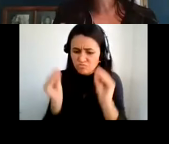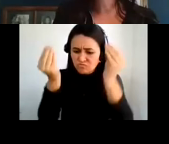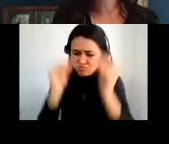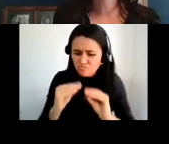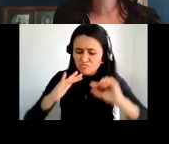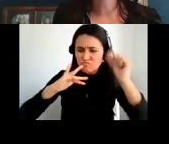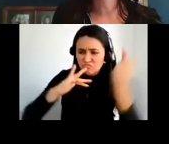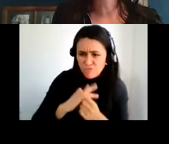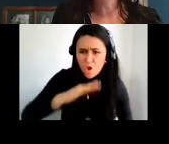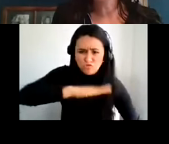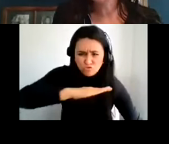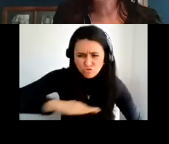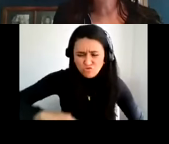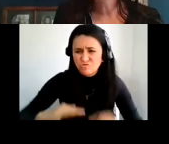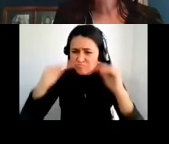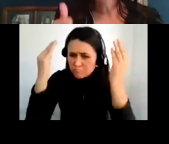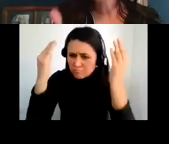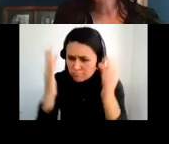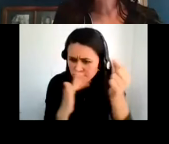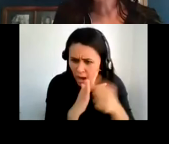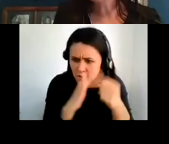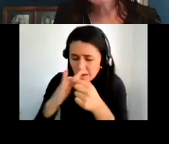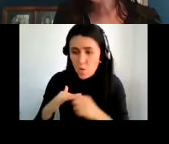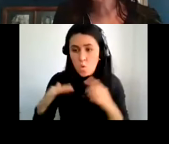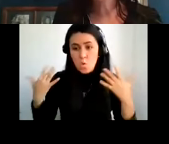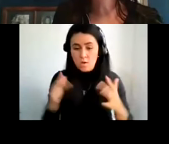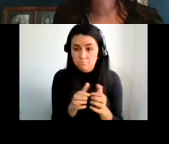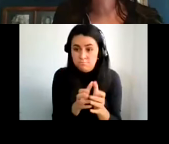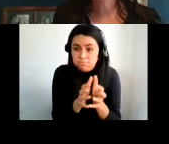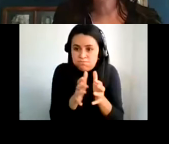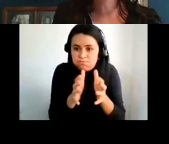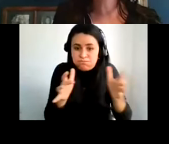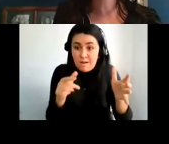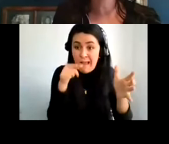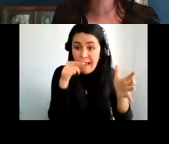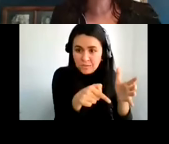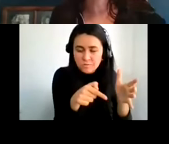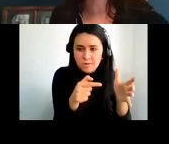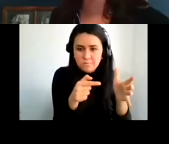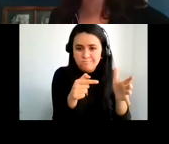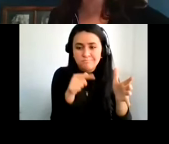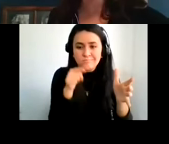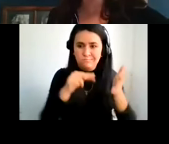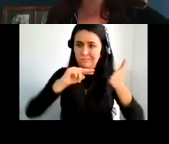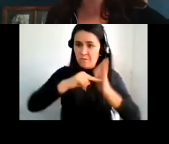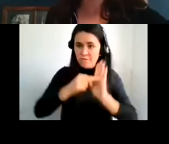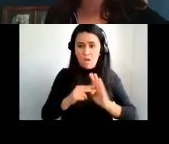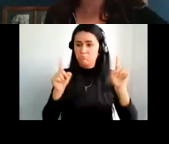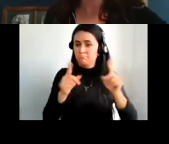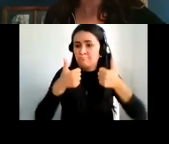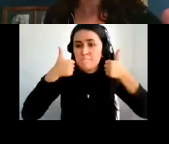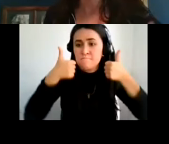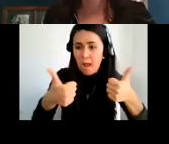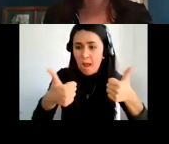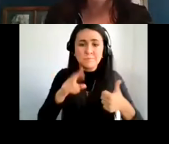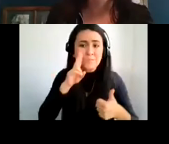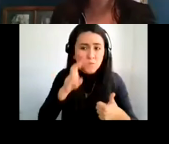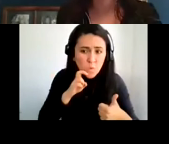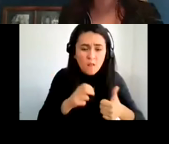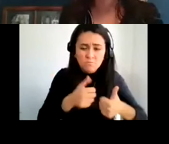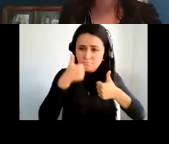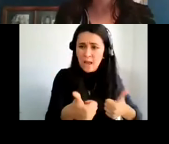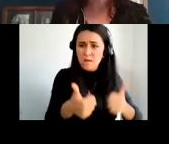Americas, we see that in and of itself, early marriage increases the risk of having